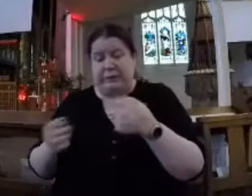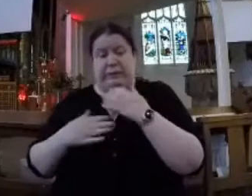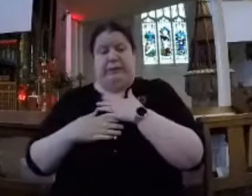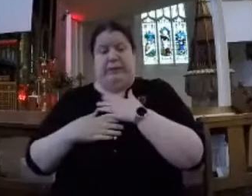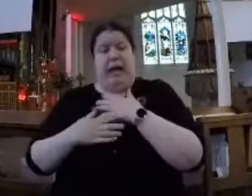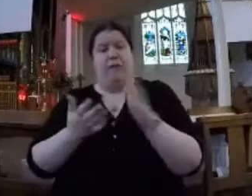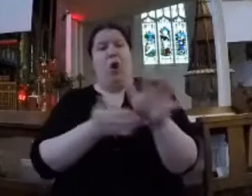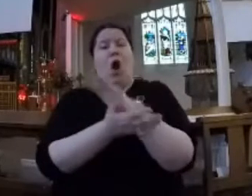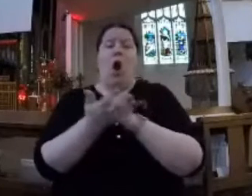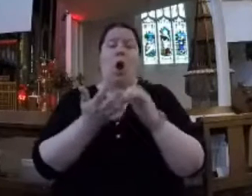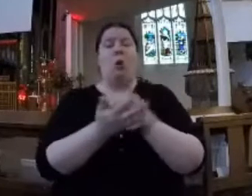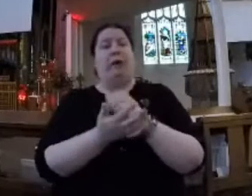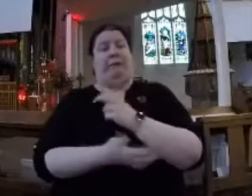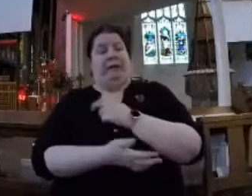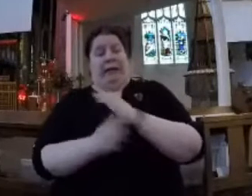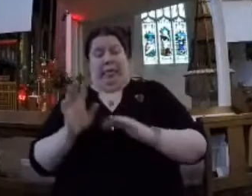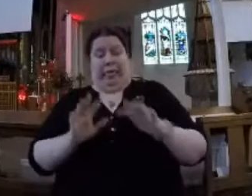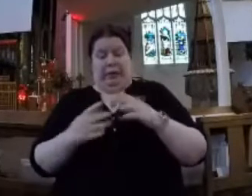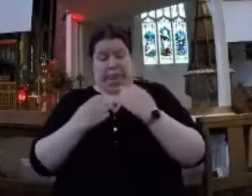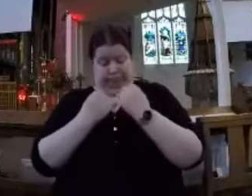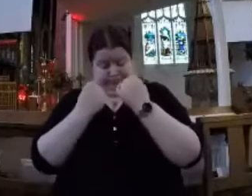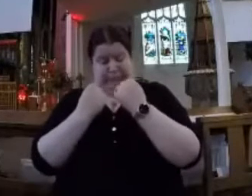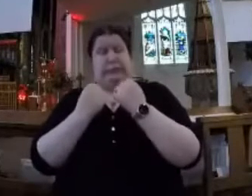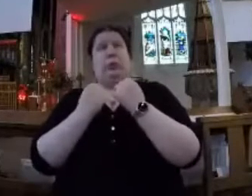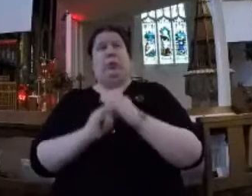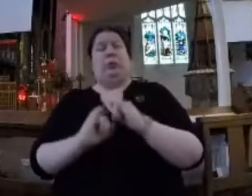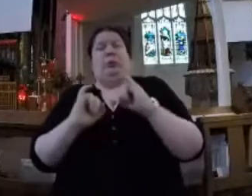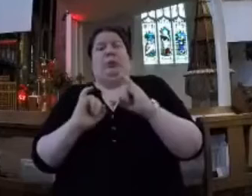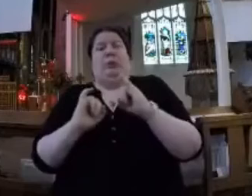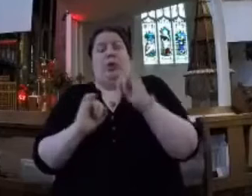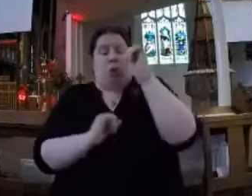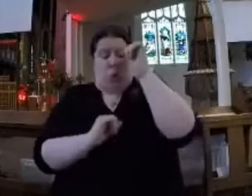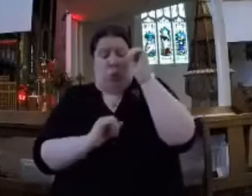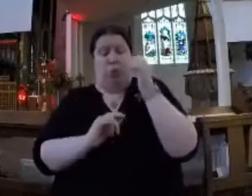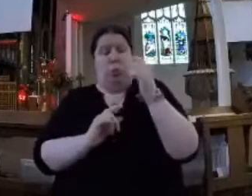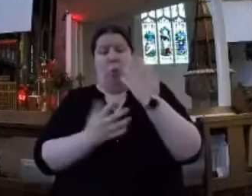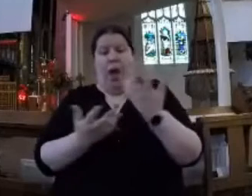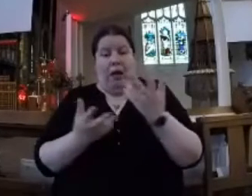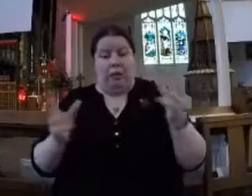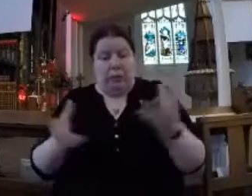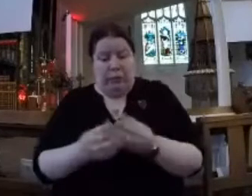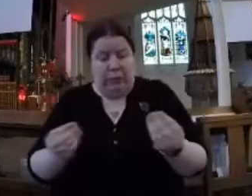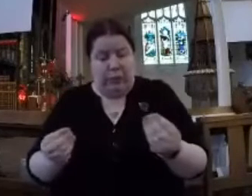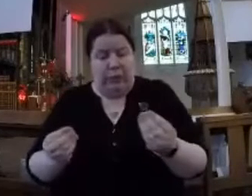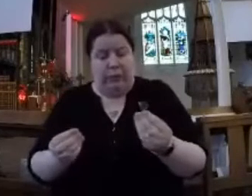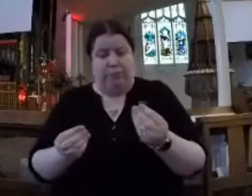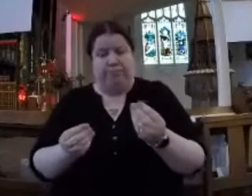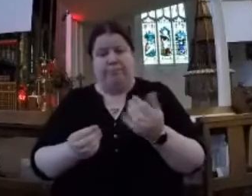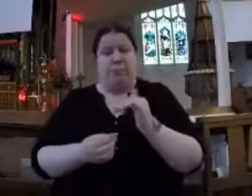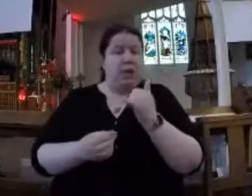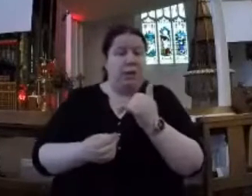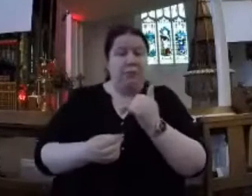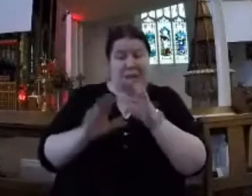holy fear. I see my lack, my shortcoming. Often I'm lacking in